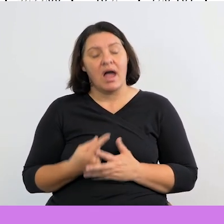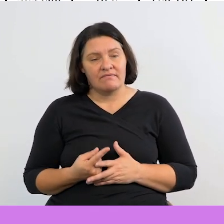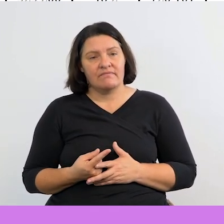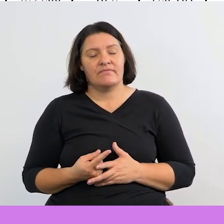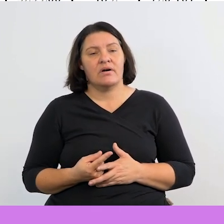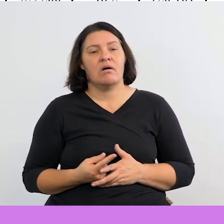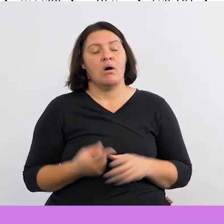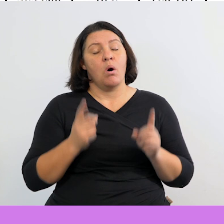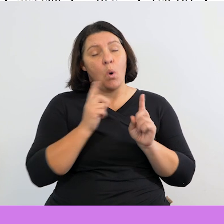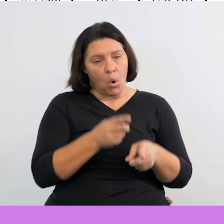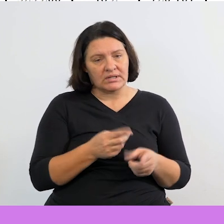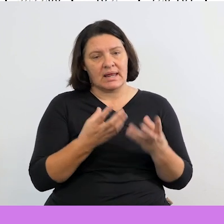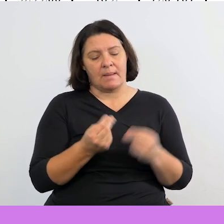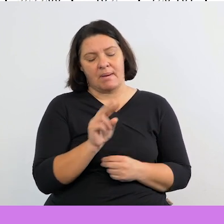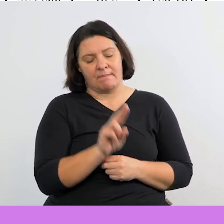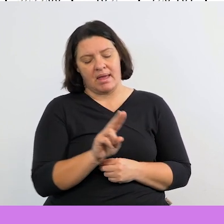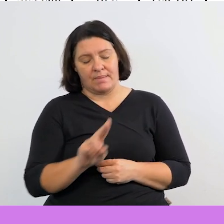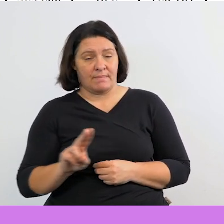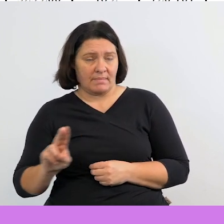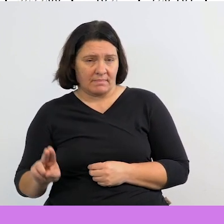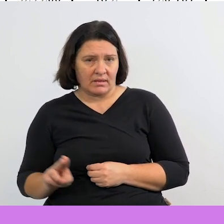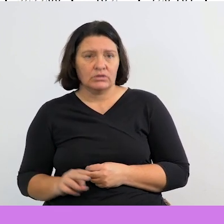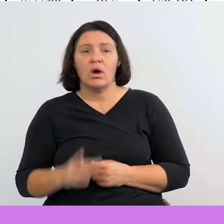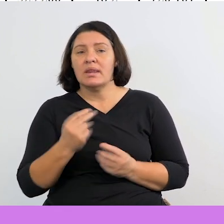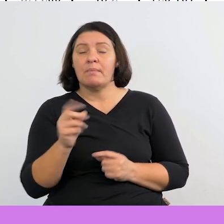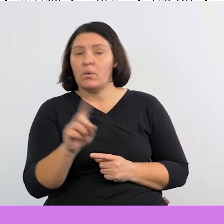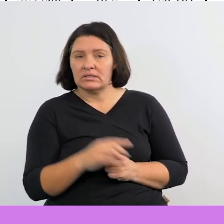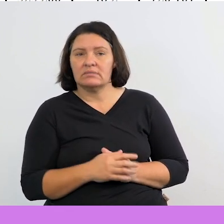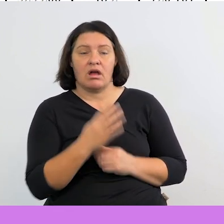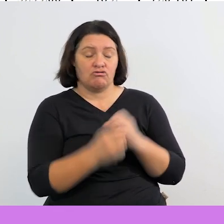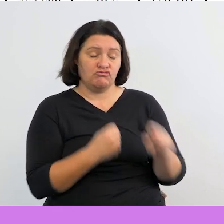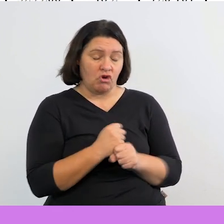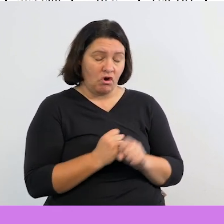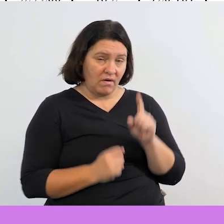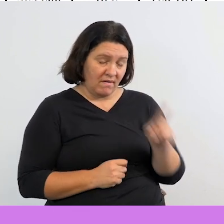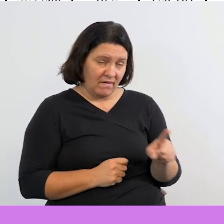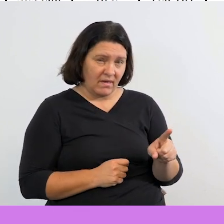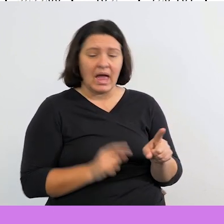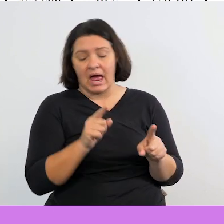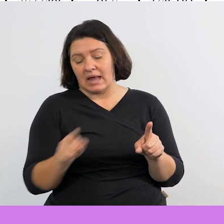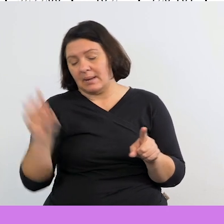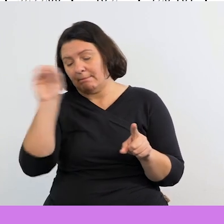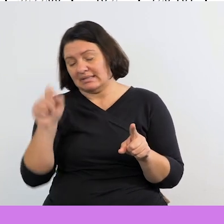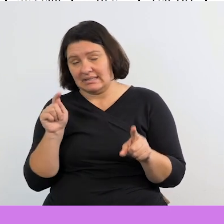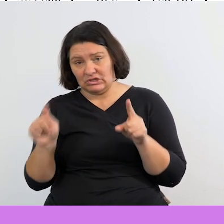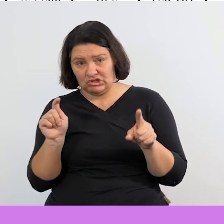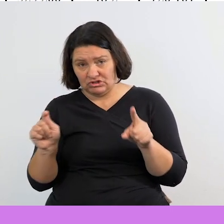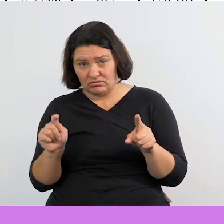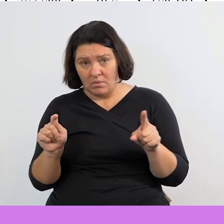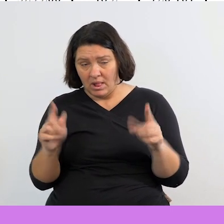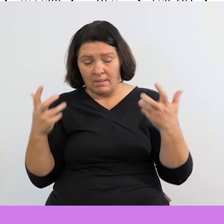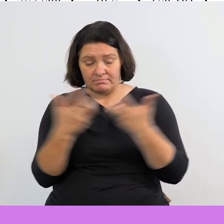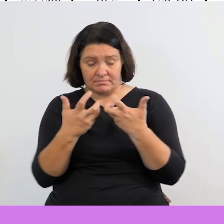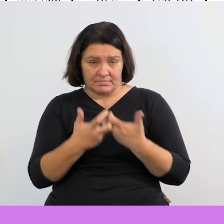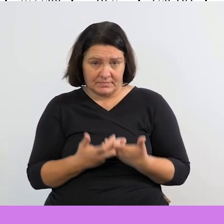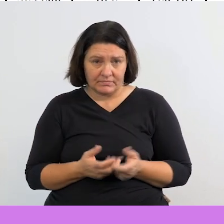with ordered number pairs. Okay, so in this case, our ordered number pairs will be the years and the percentages. You agree with